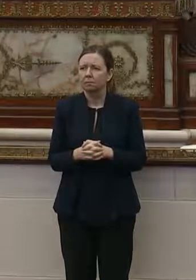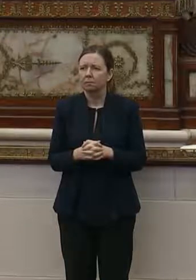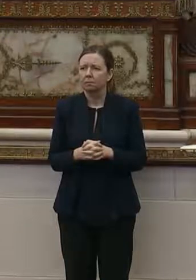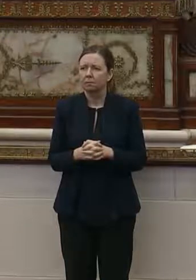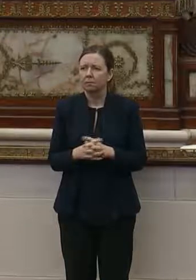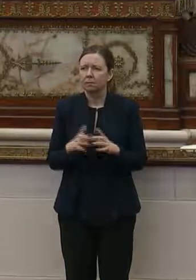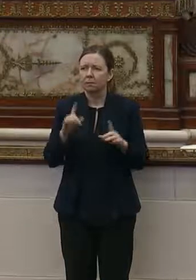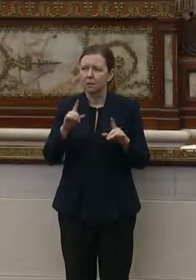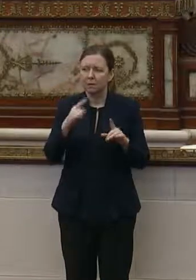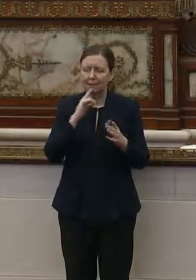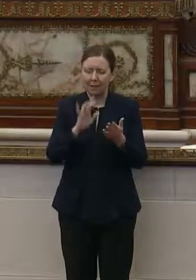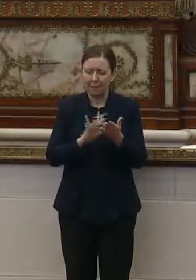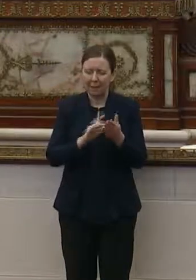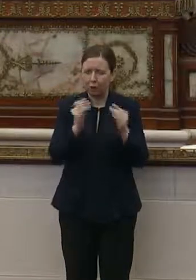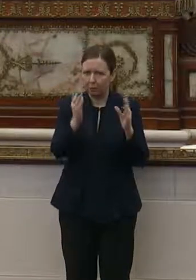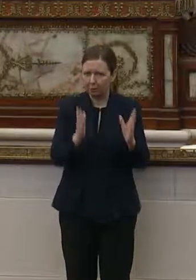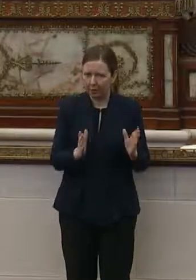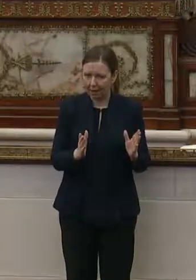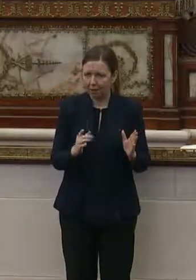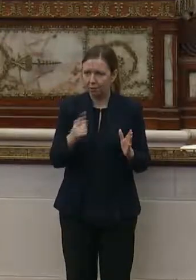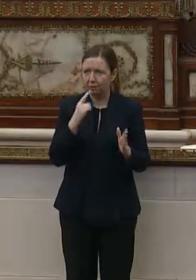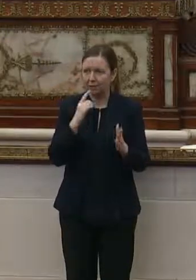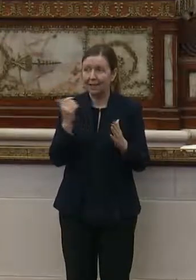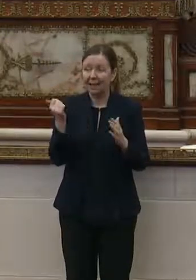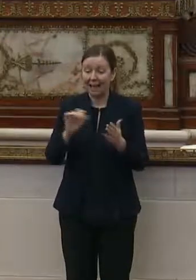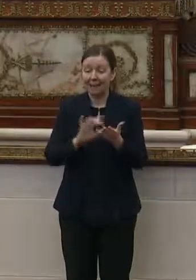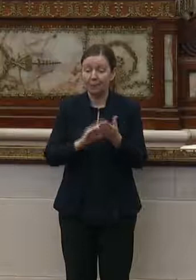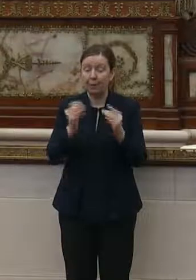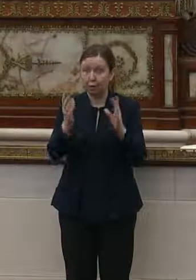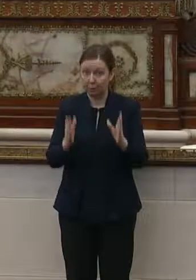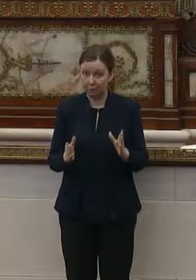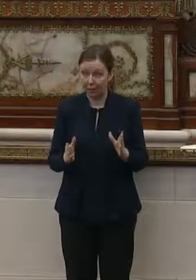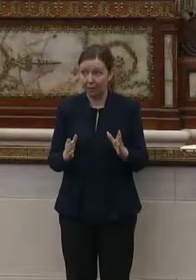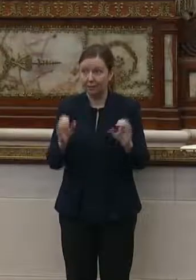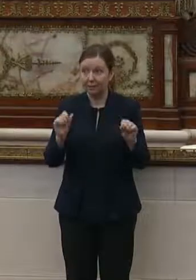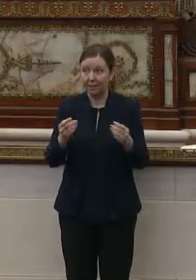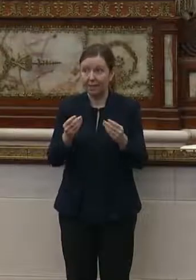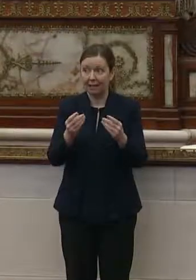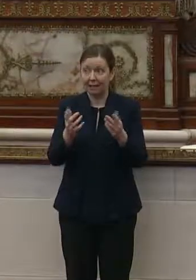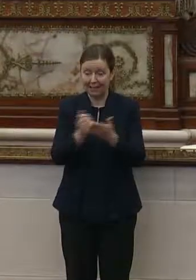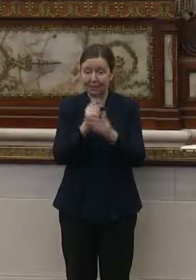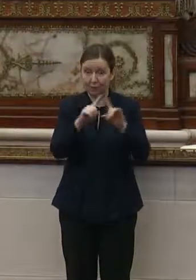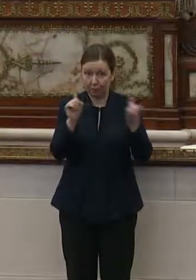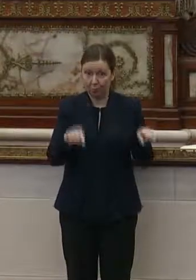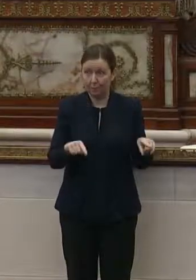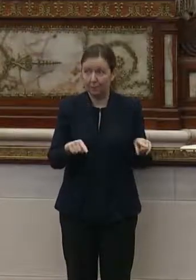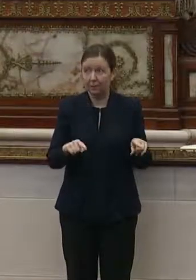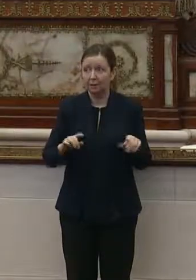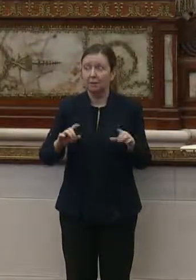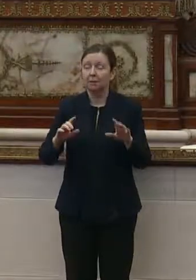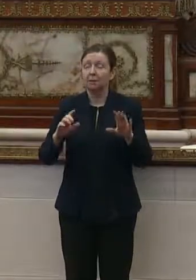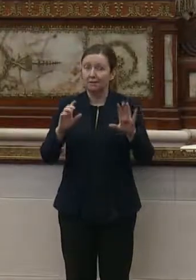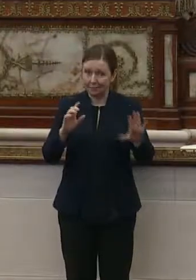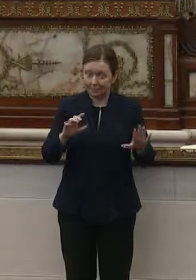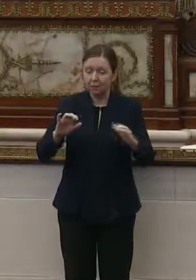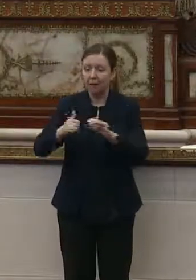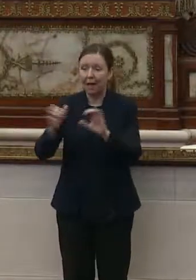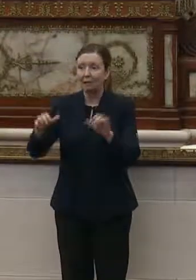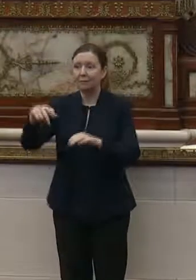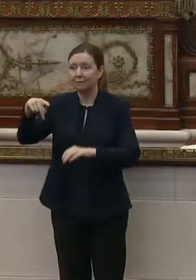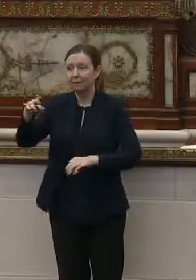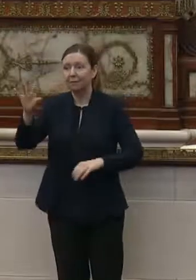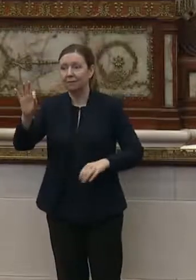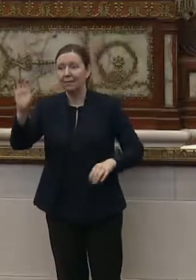Because you're saying medical providers. You're saying yes. Any medical providers can get the form. Right. So how did Philly